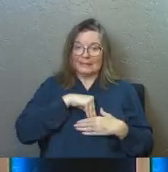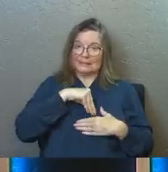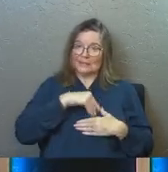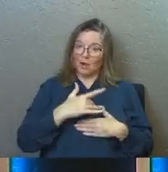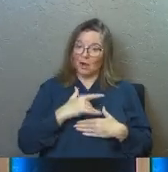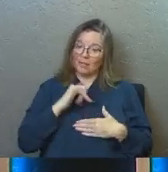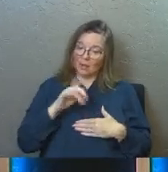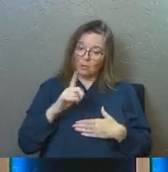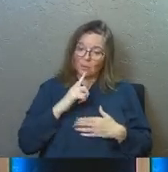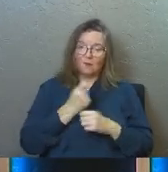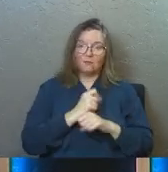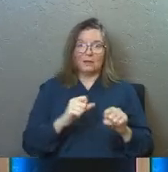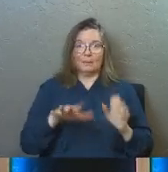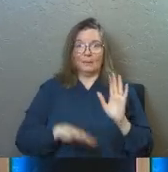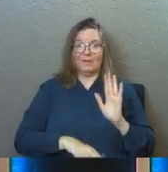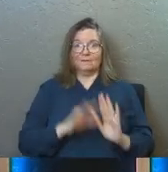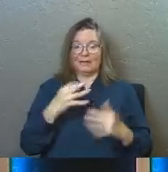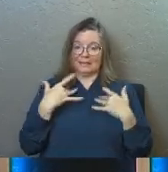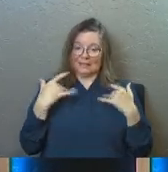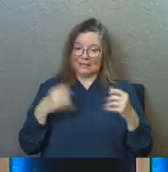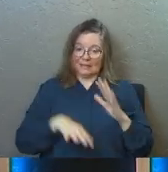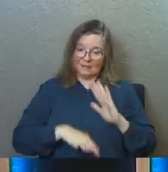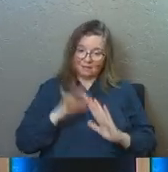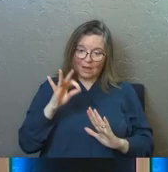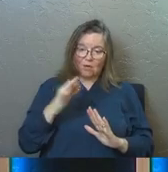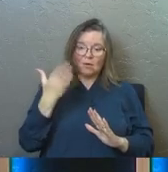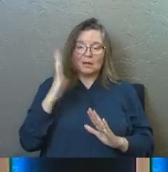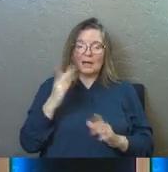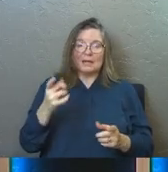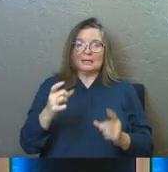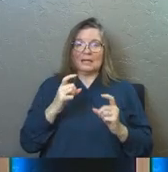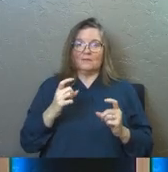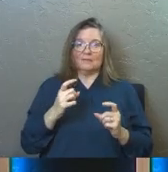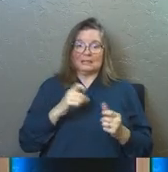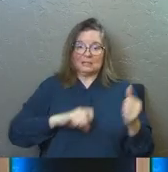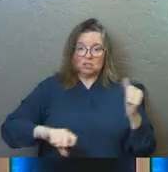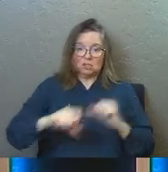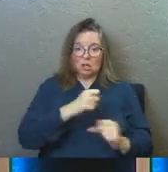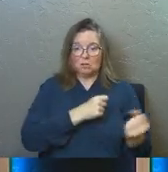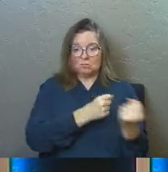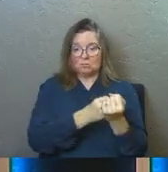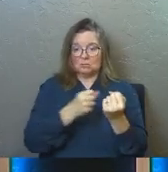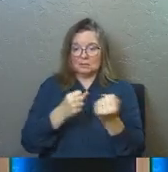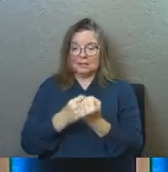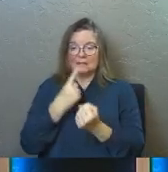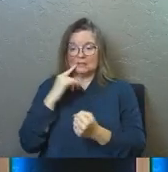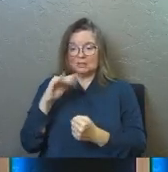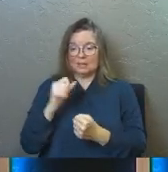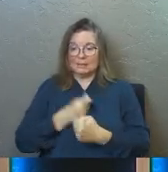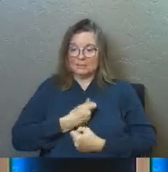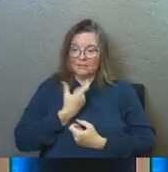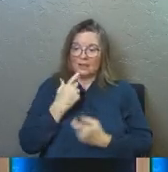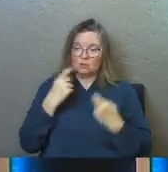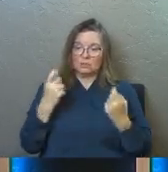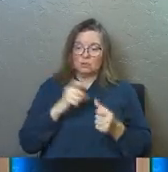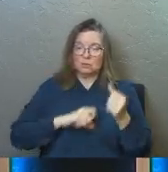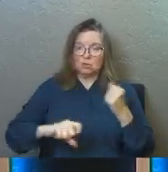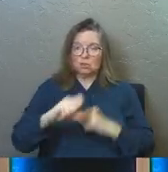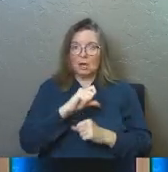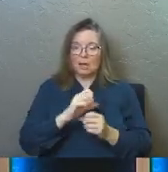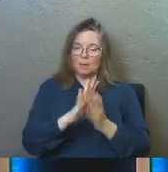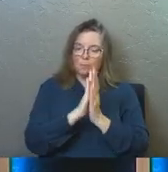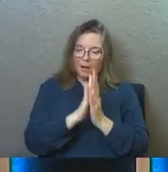hearts, because that is where freedom is found. That is where healing is found. And God has given us one another, right? Like it says in James, confess your sins to one